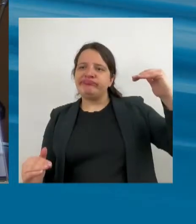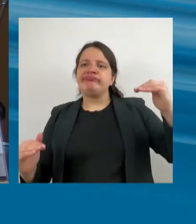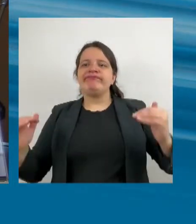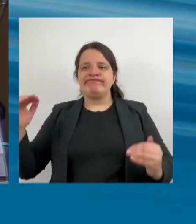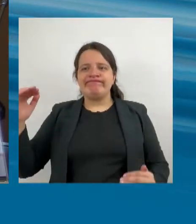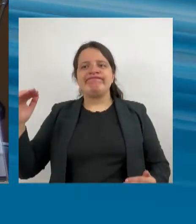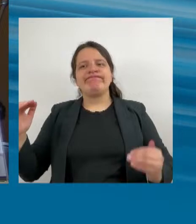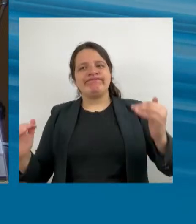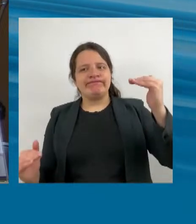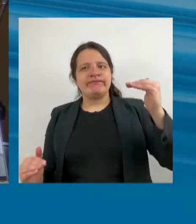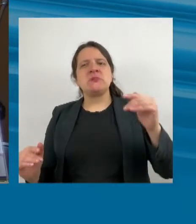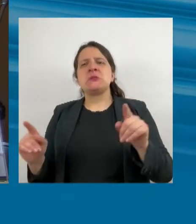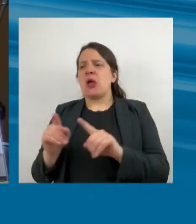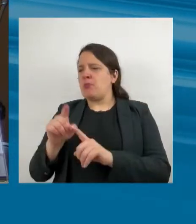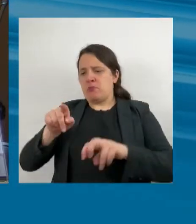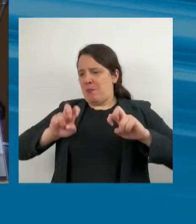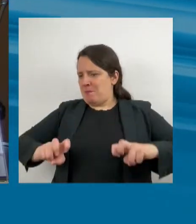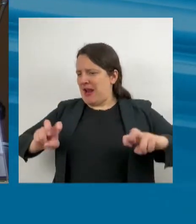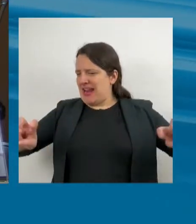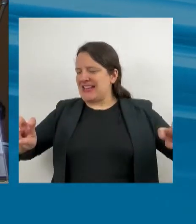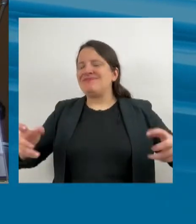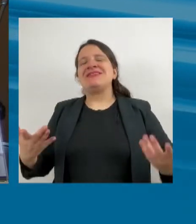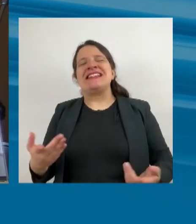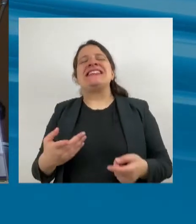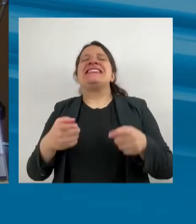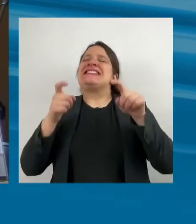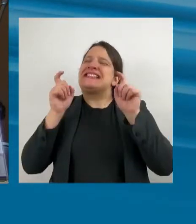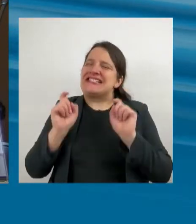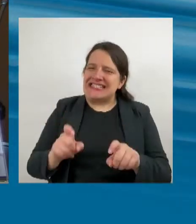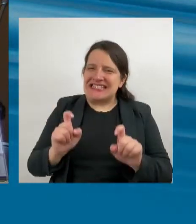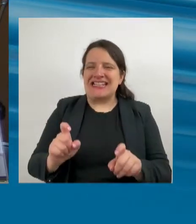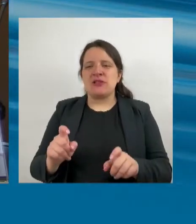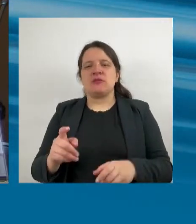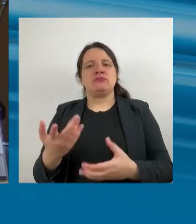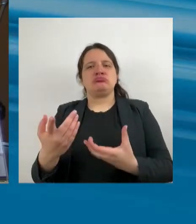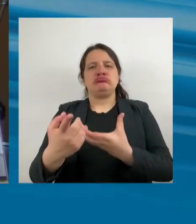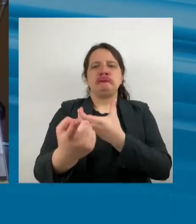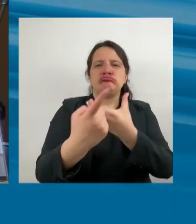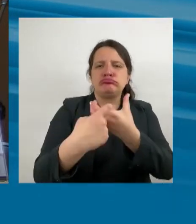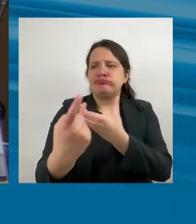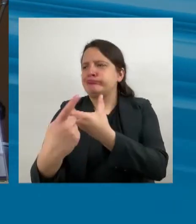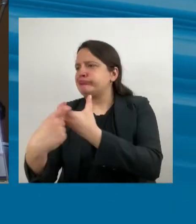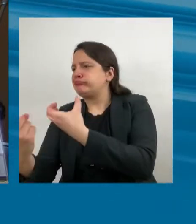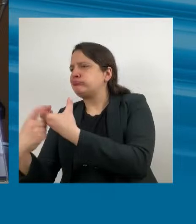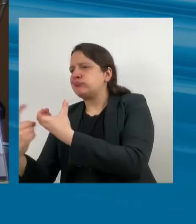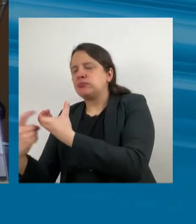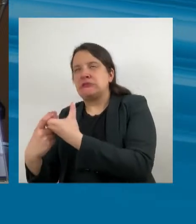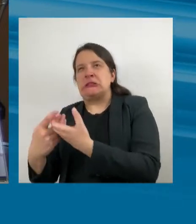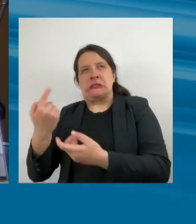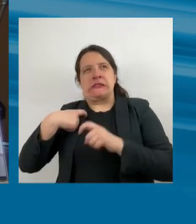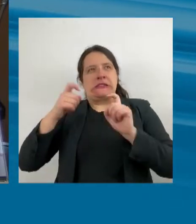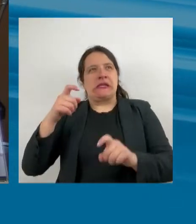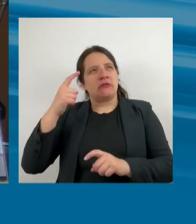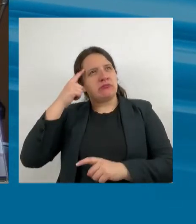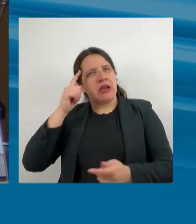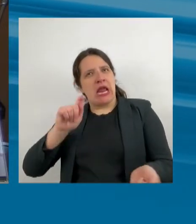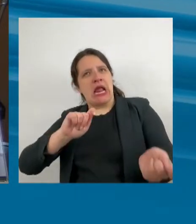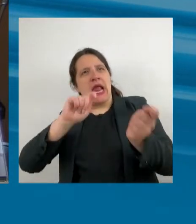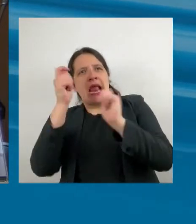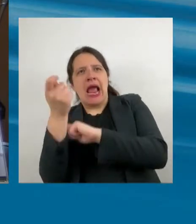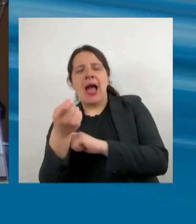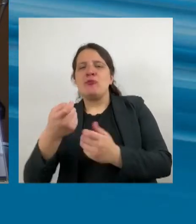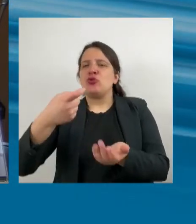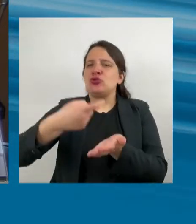all sources, including fair and progressive taxation. We must work to reduce corruption and illicit